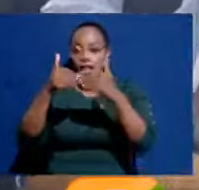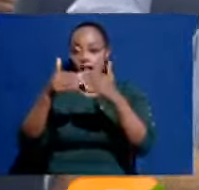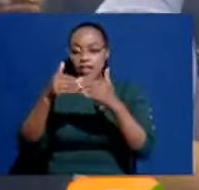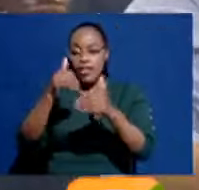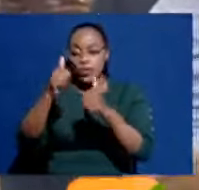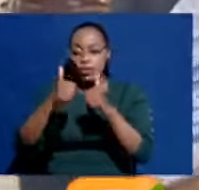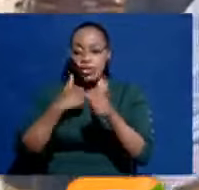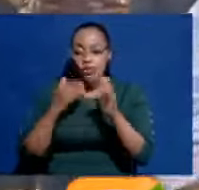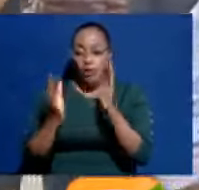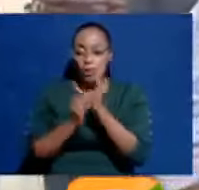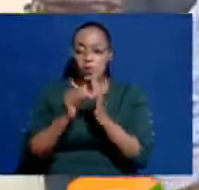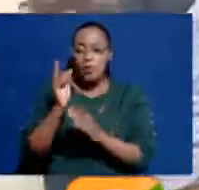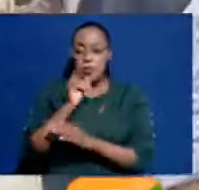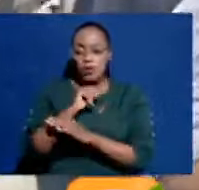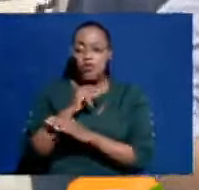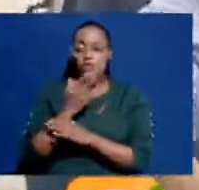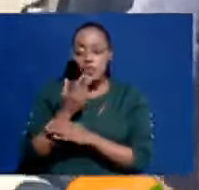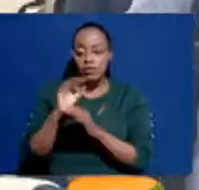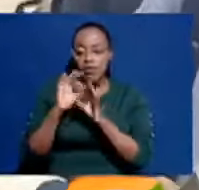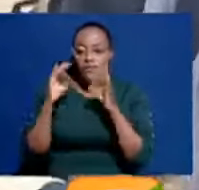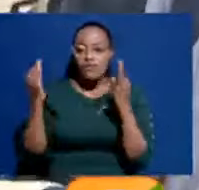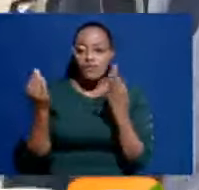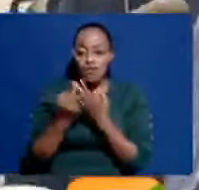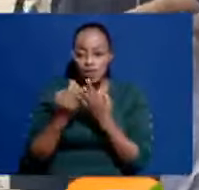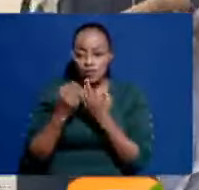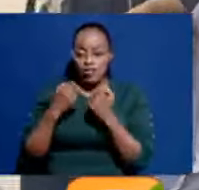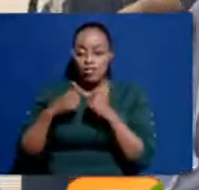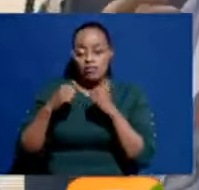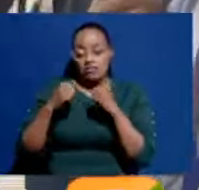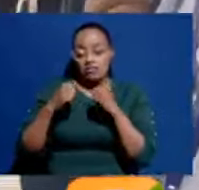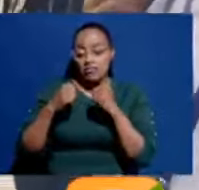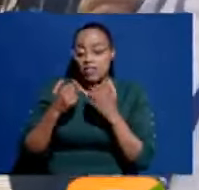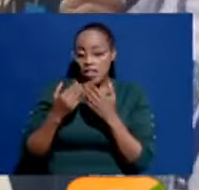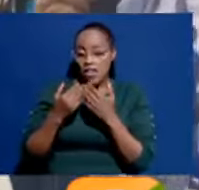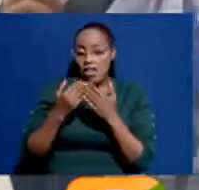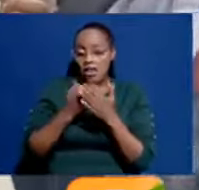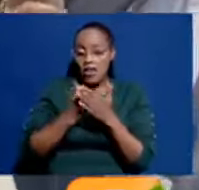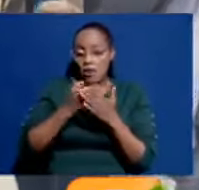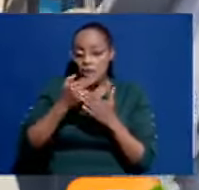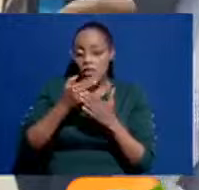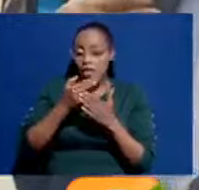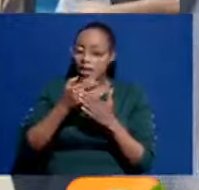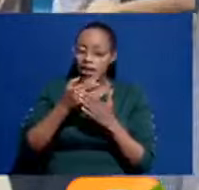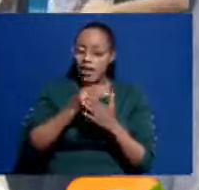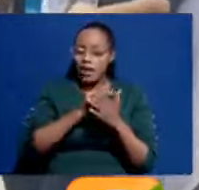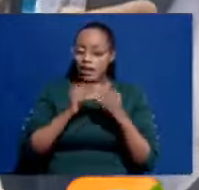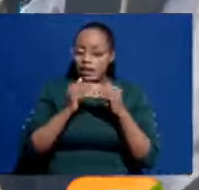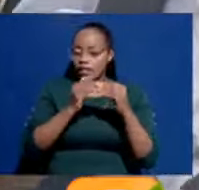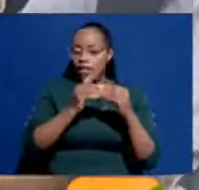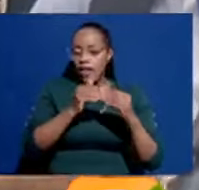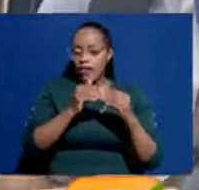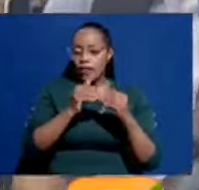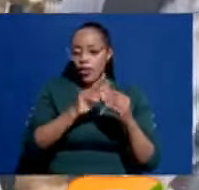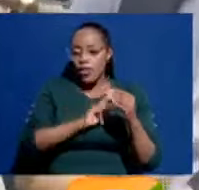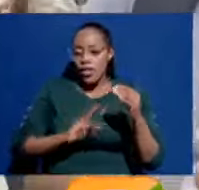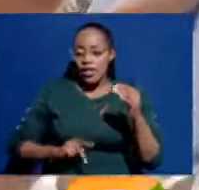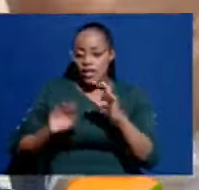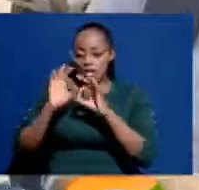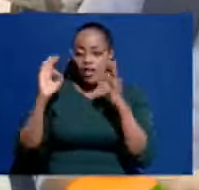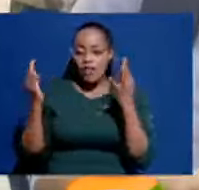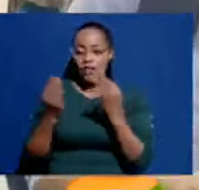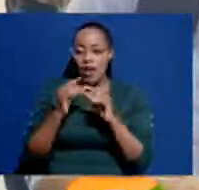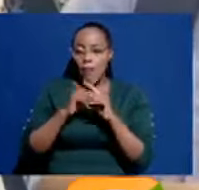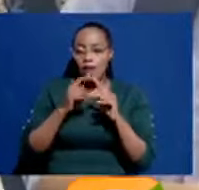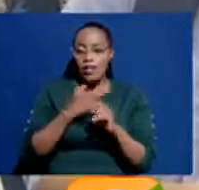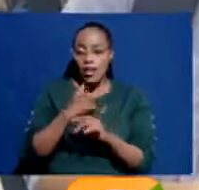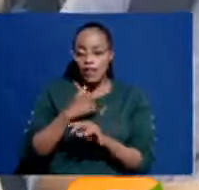the royal family, the officials from the royal family. The other one is for the senior officials. But for that